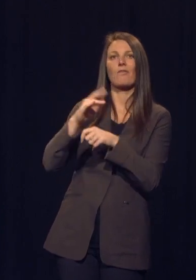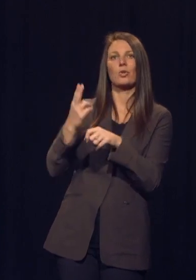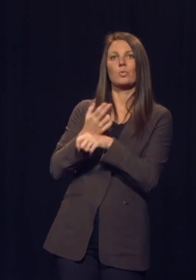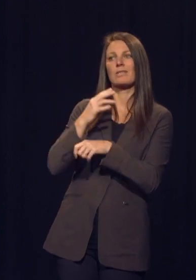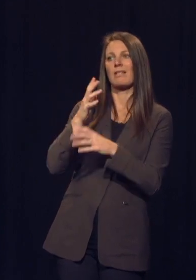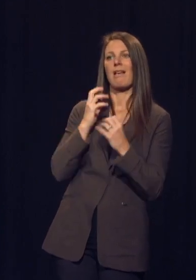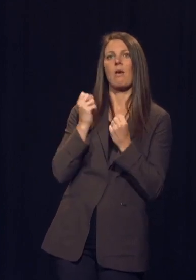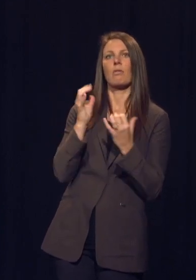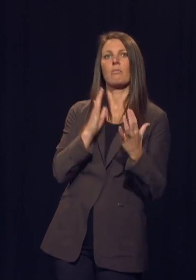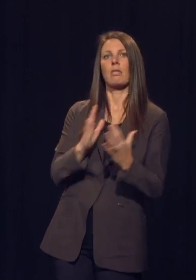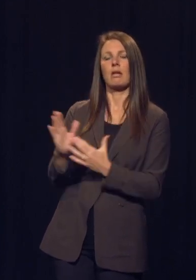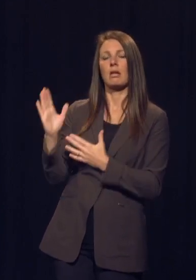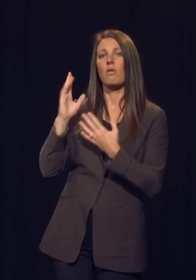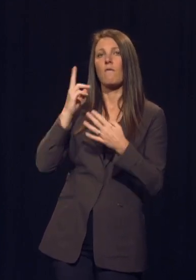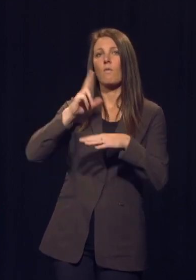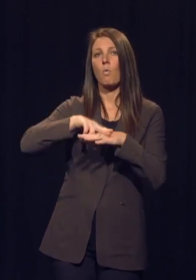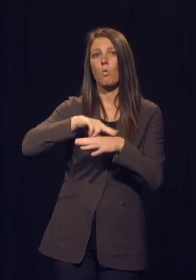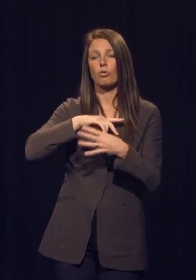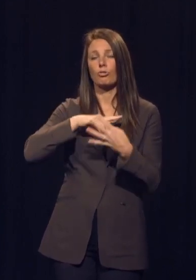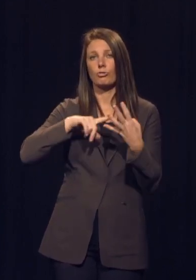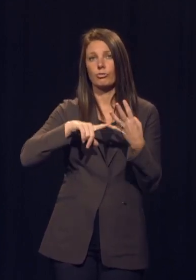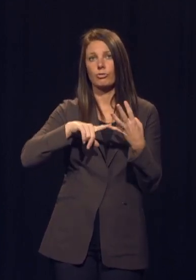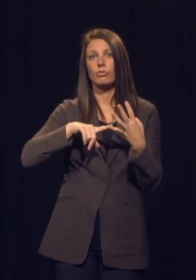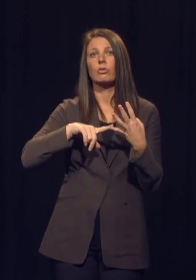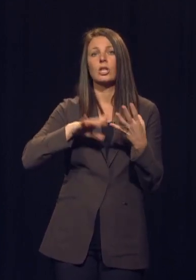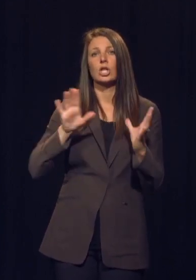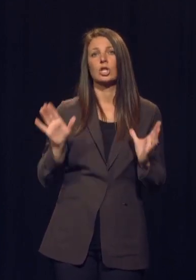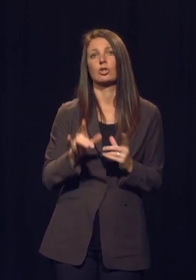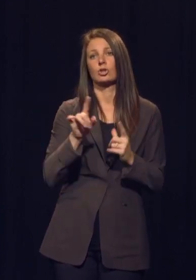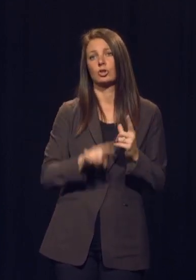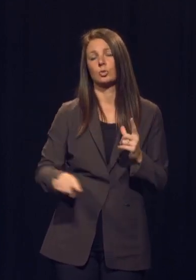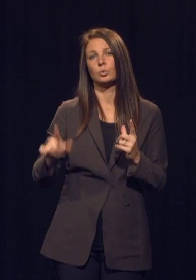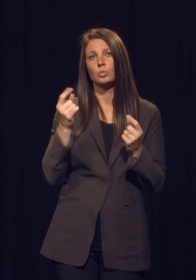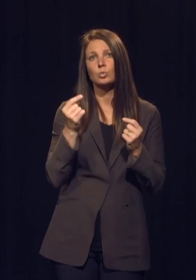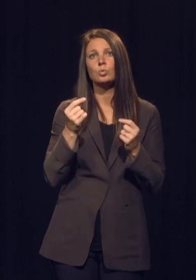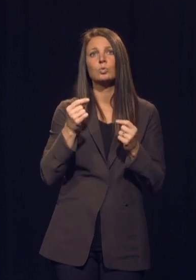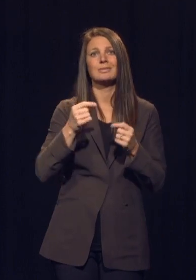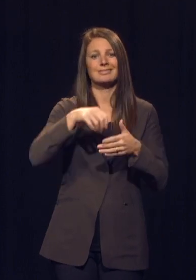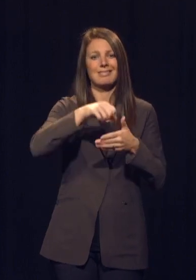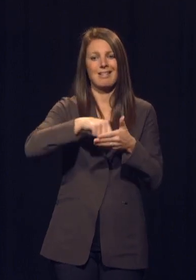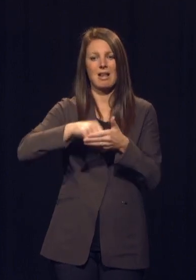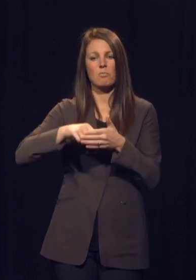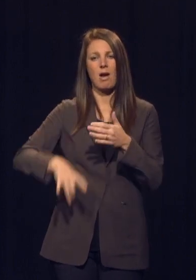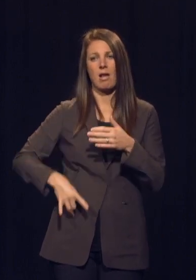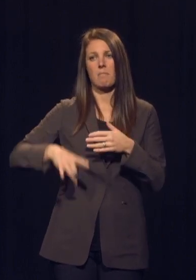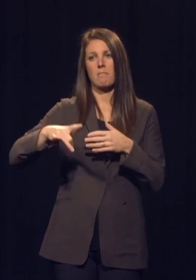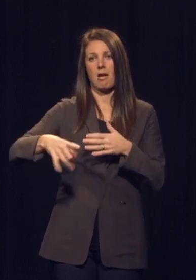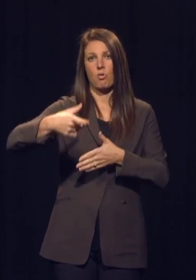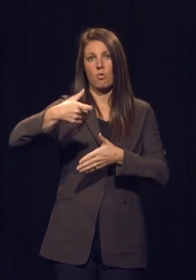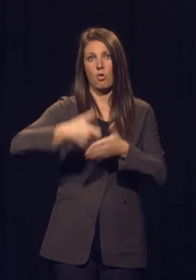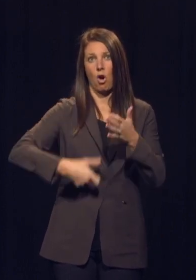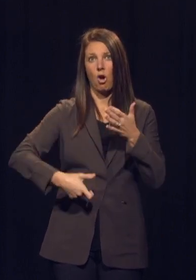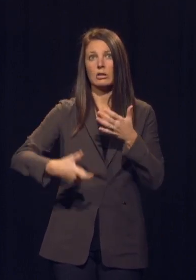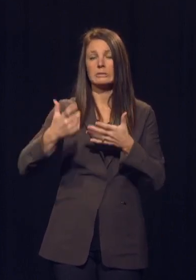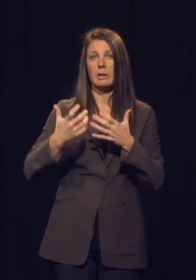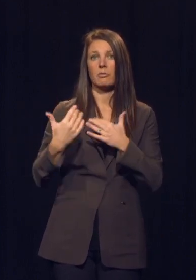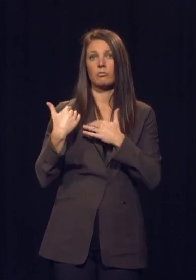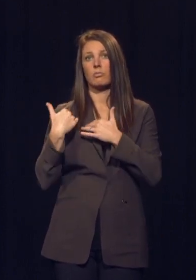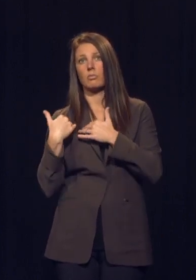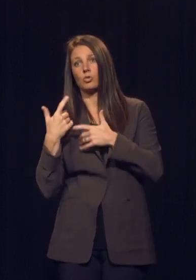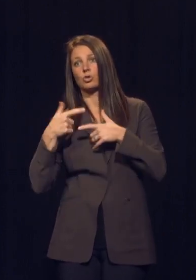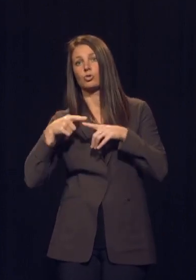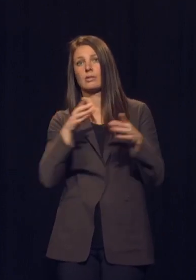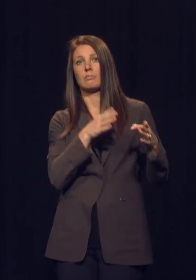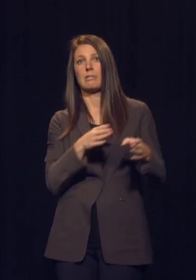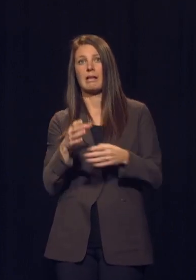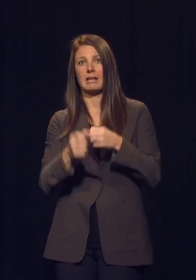plan. And of course, also, we'd encourage you to look at deductible and out-of-pocket costs that you might incur during the plan